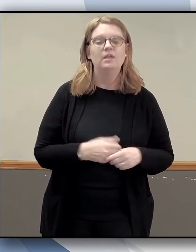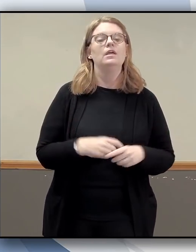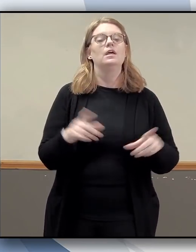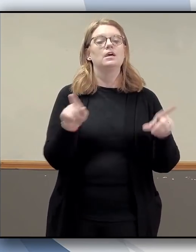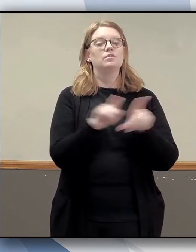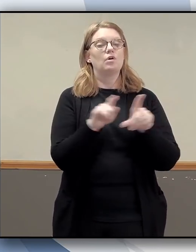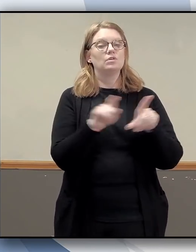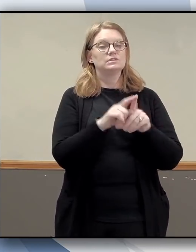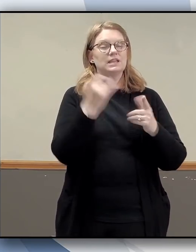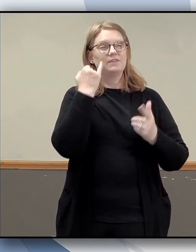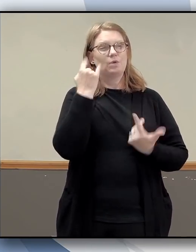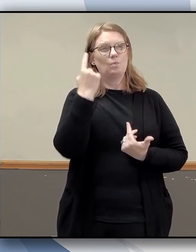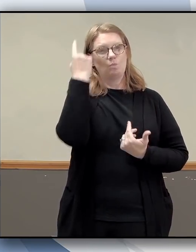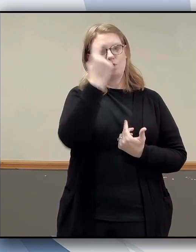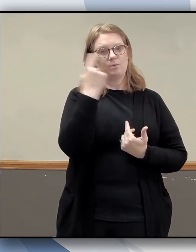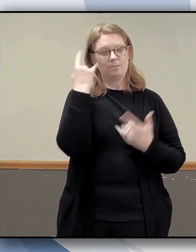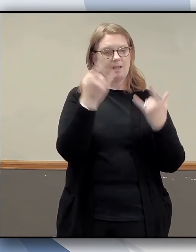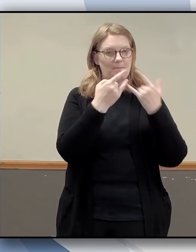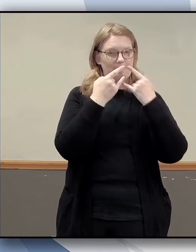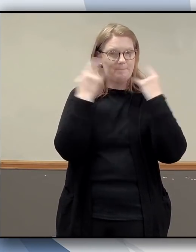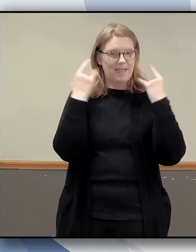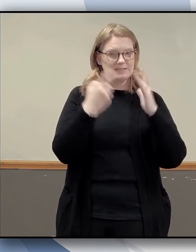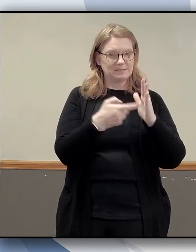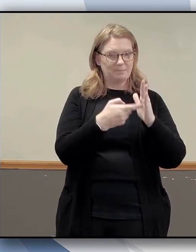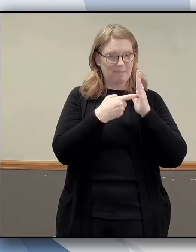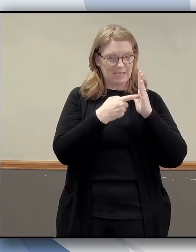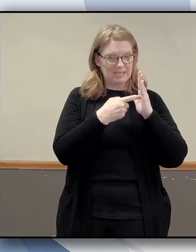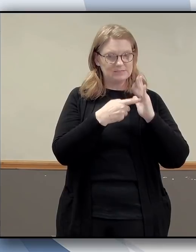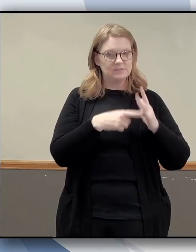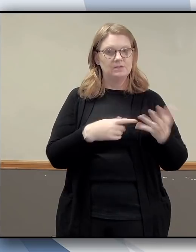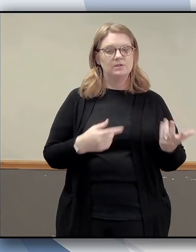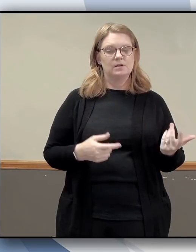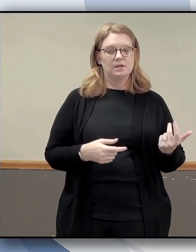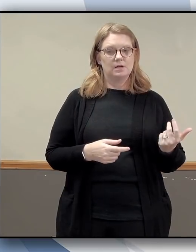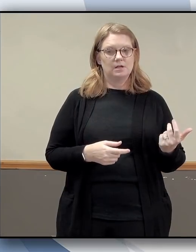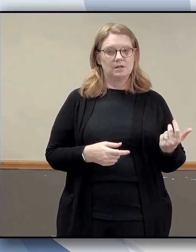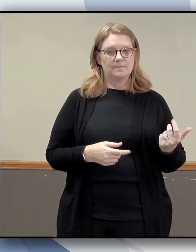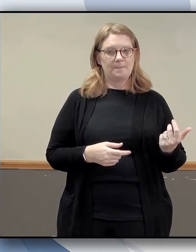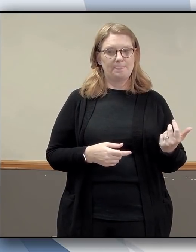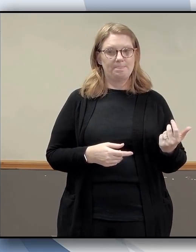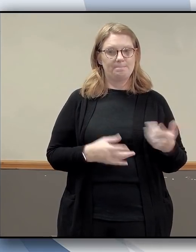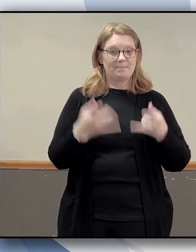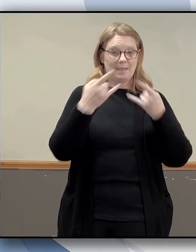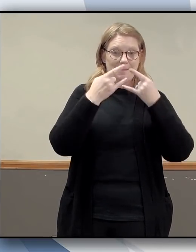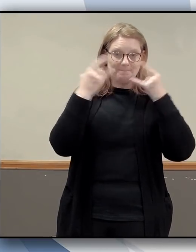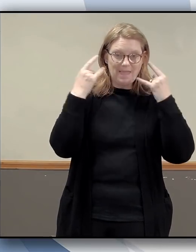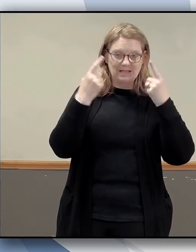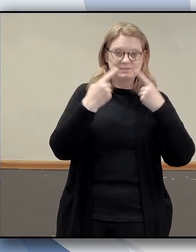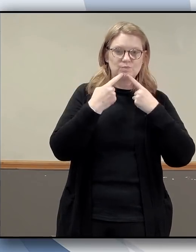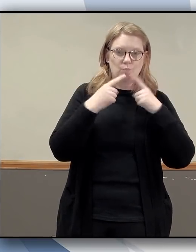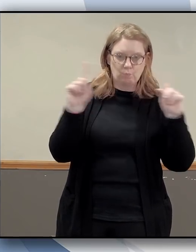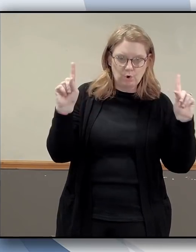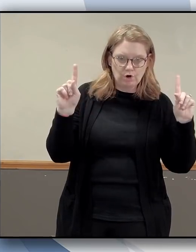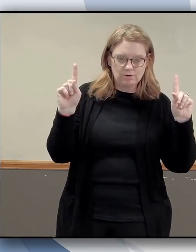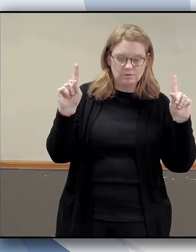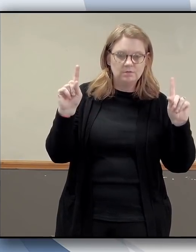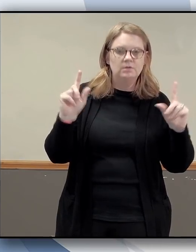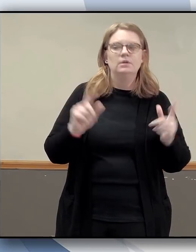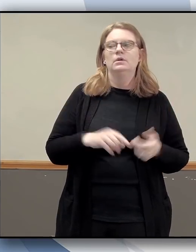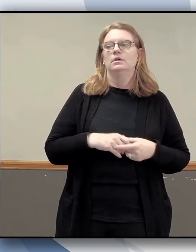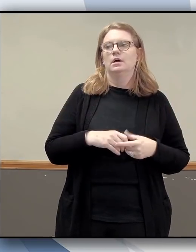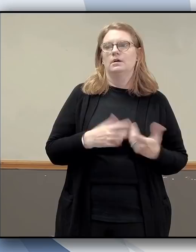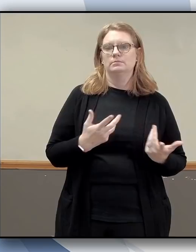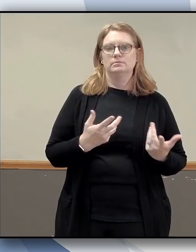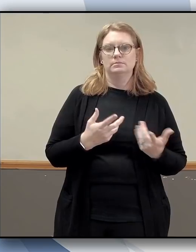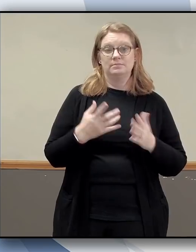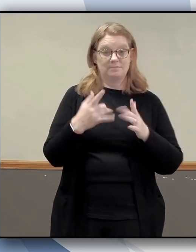you're really asking about mask mandates, the one thing we know is that masks work. That's not clear evidence that mask